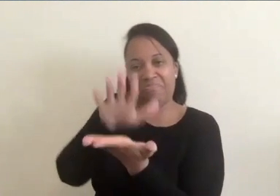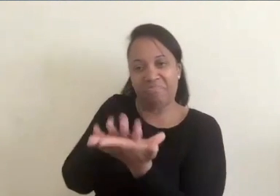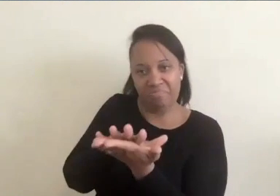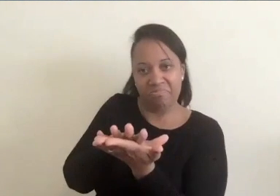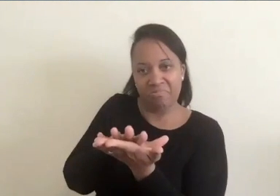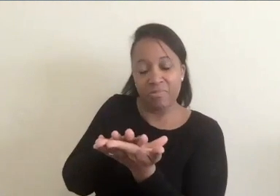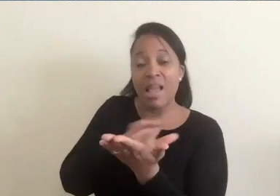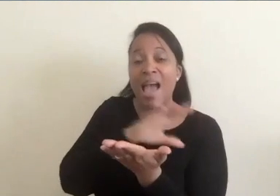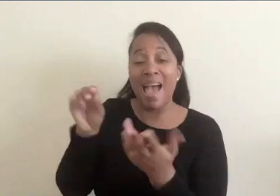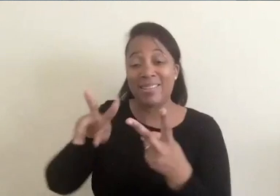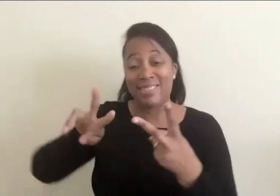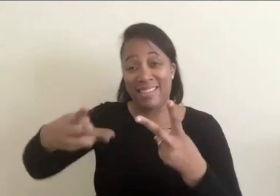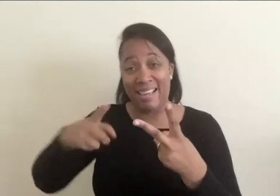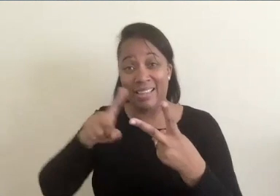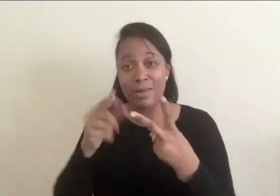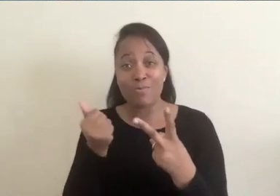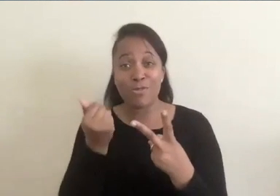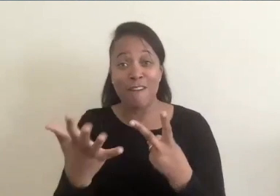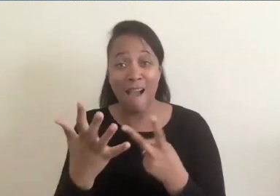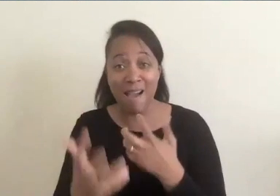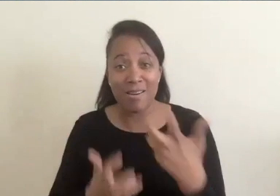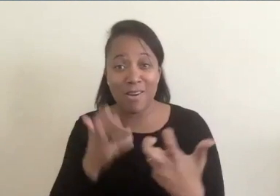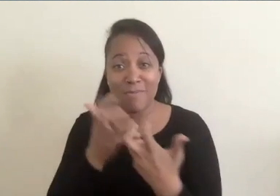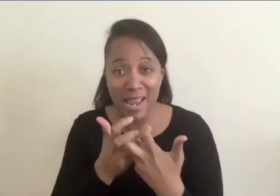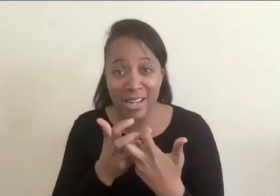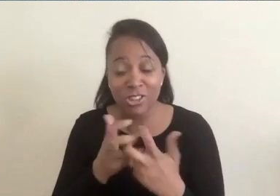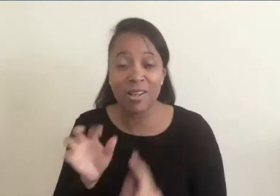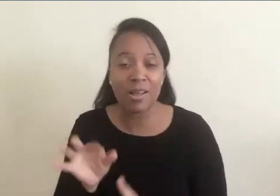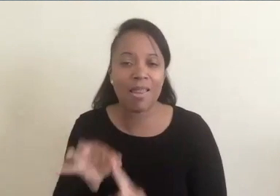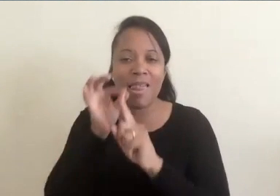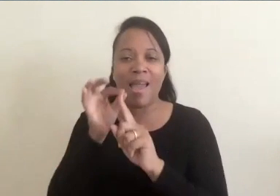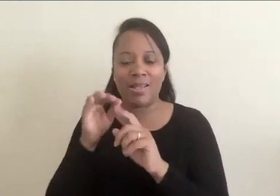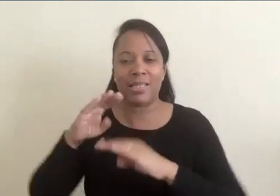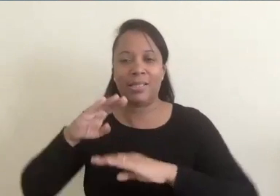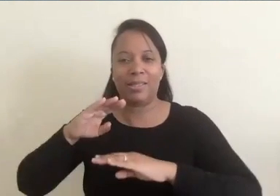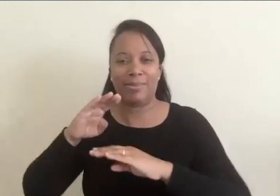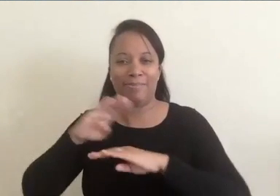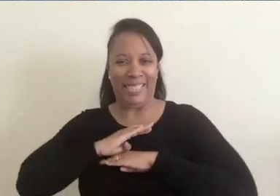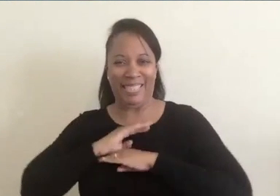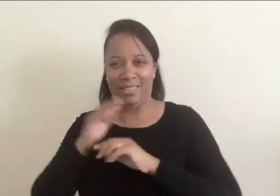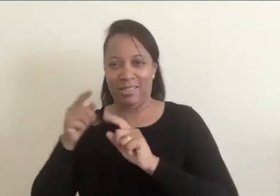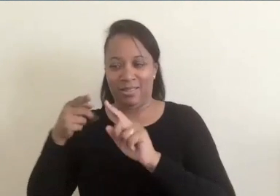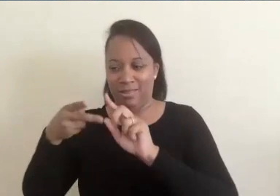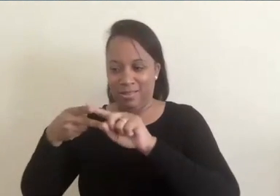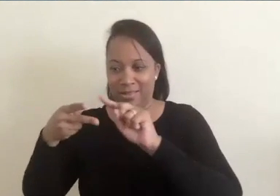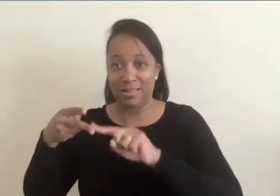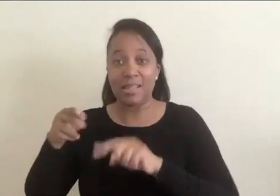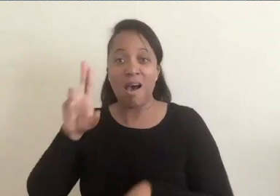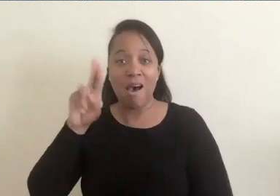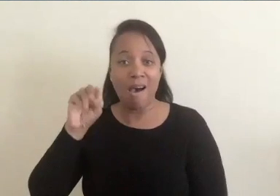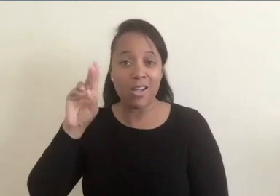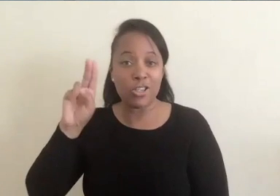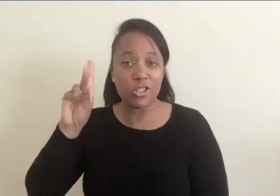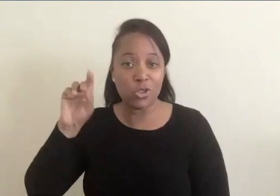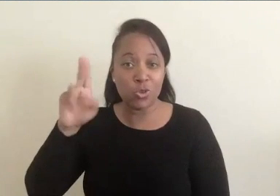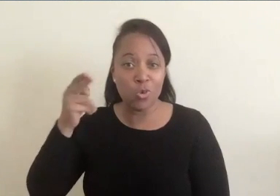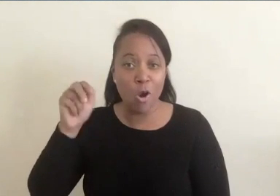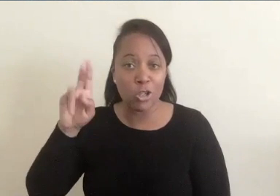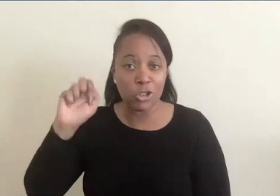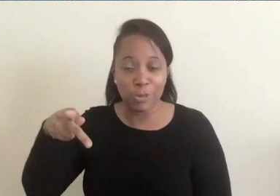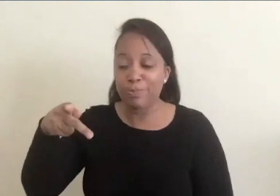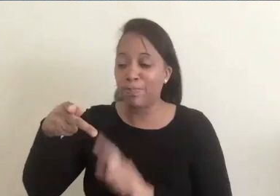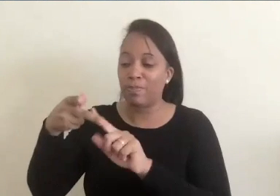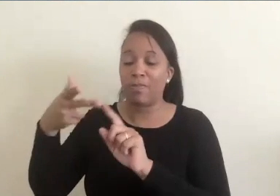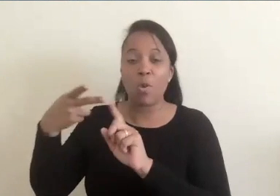then provide a reasonable accommodation unless it's an undue hardship or a safety threat. And